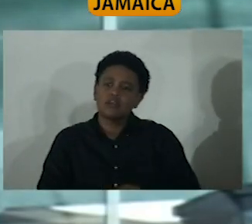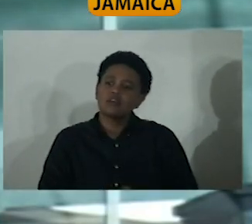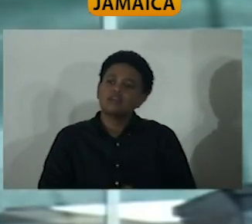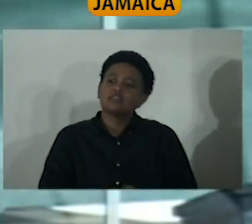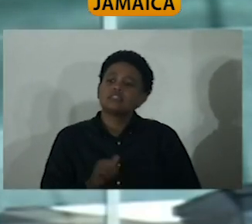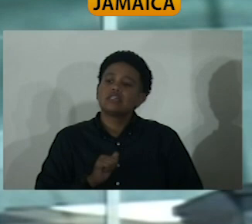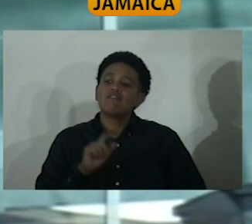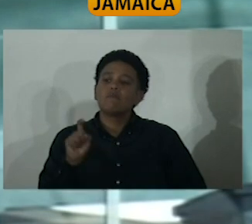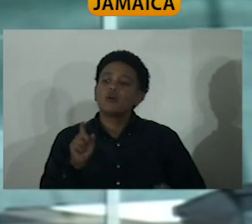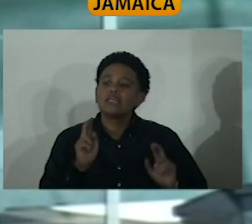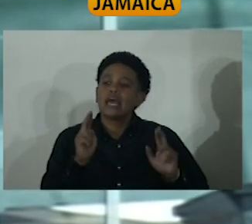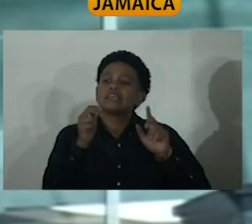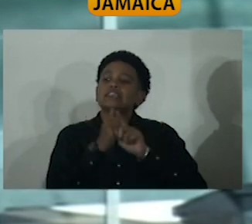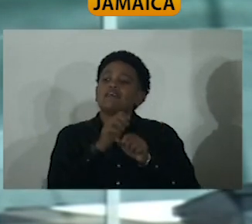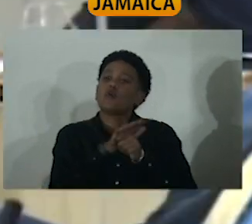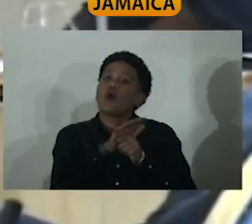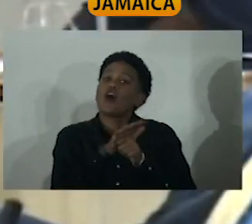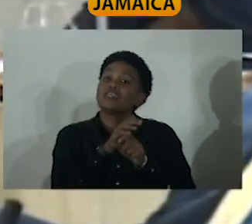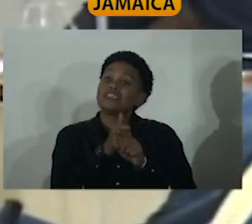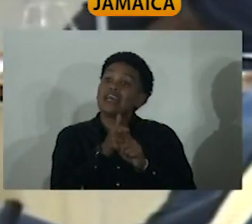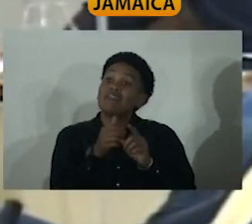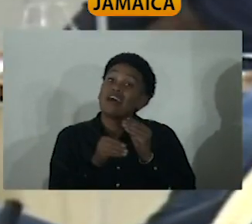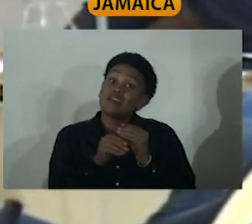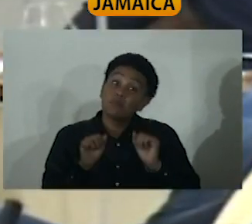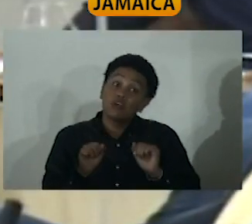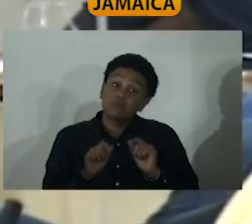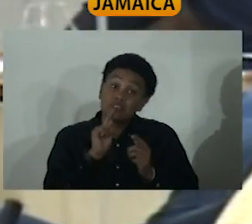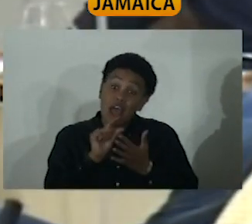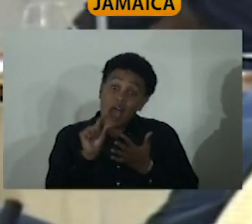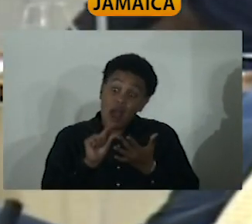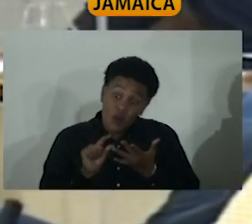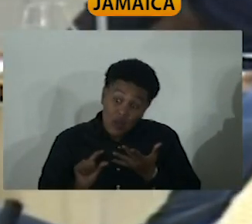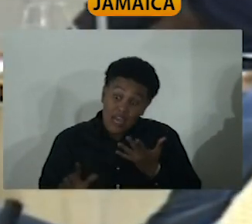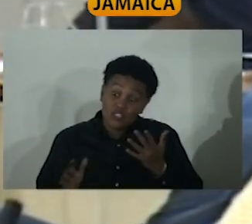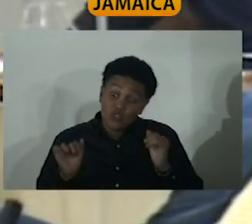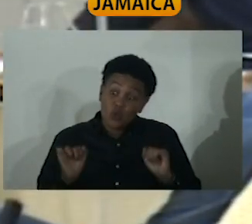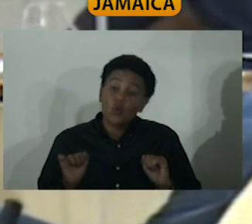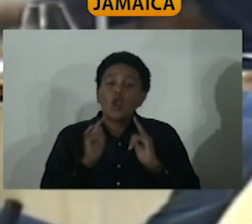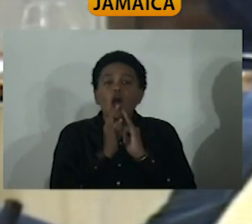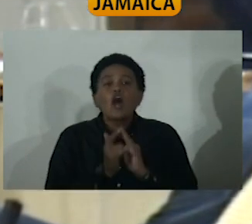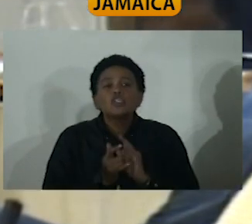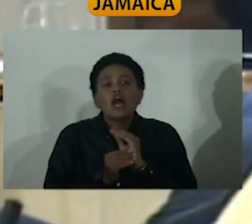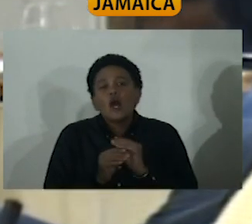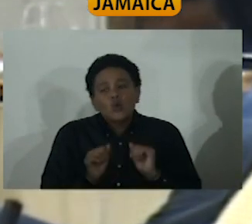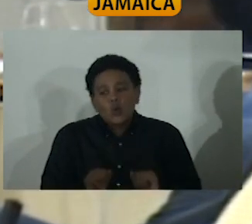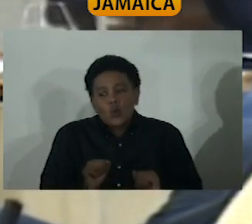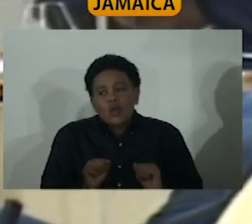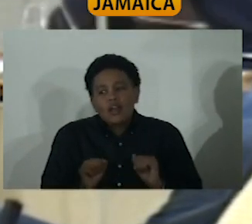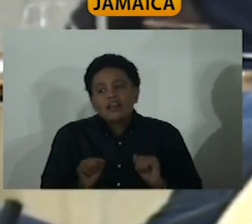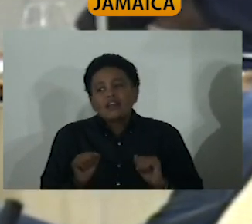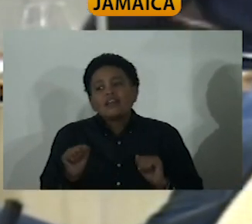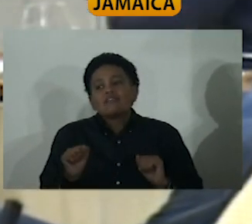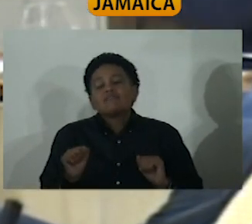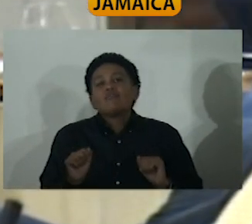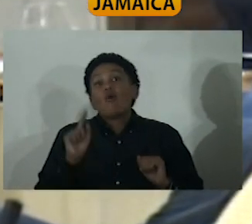must hasten, however, to caution that it is likely that the allocation could be adjusted. It could be adjusted upwards or